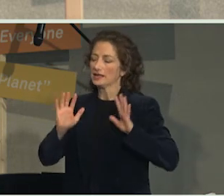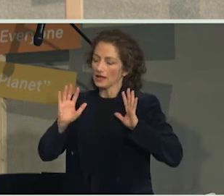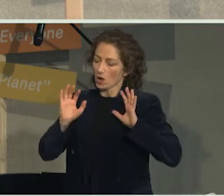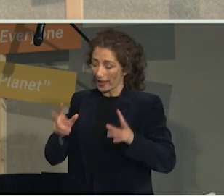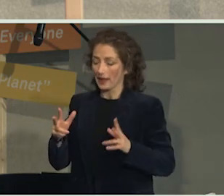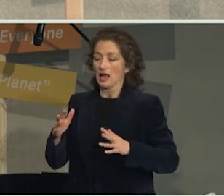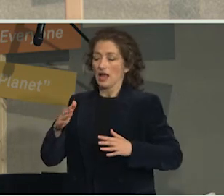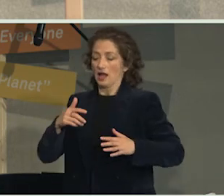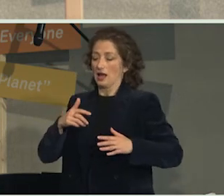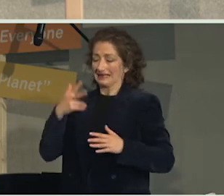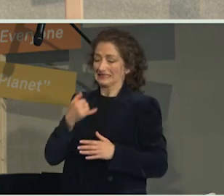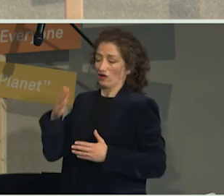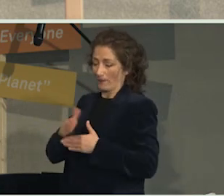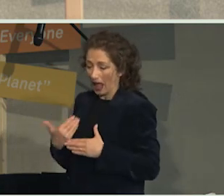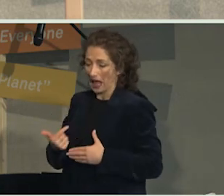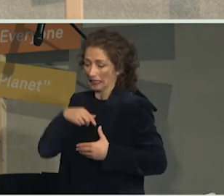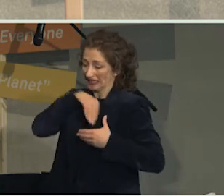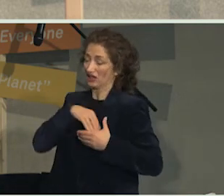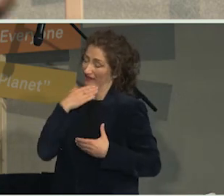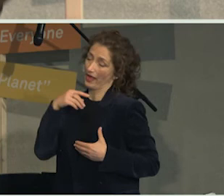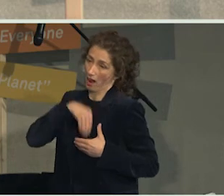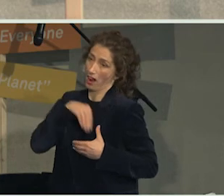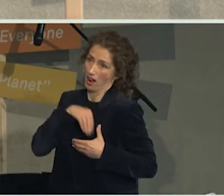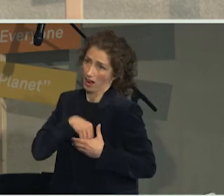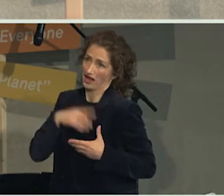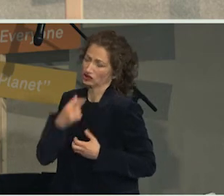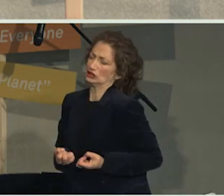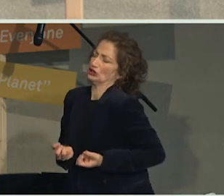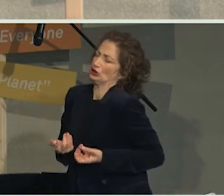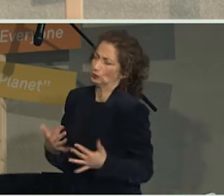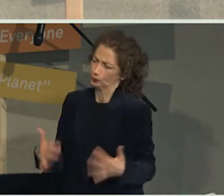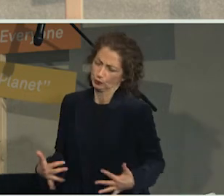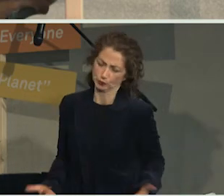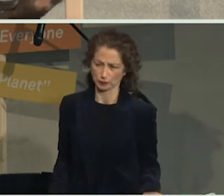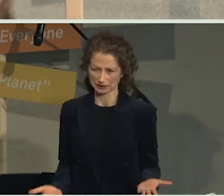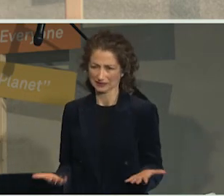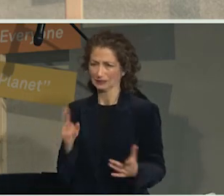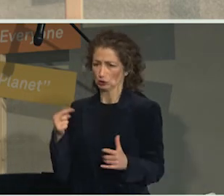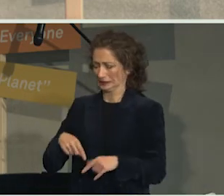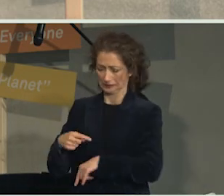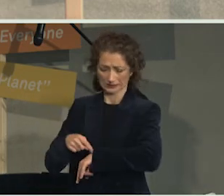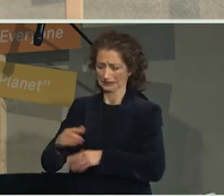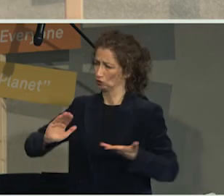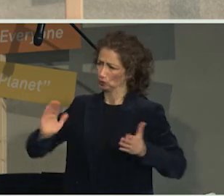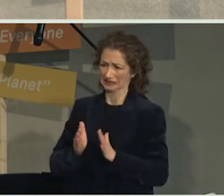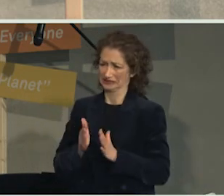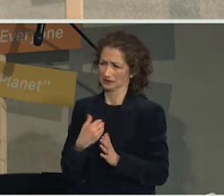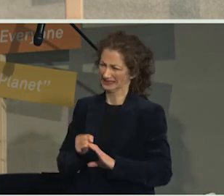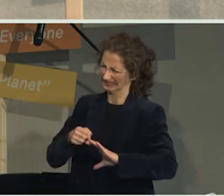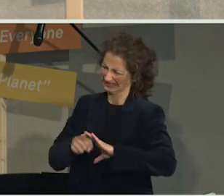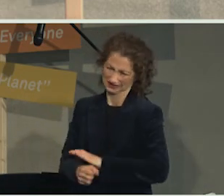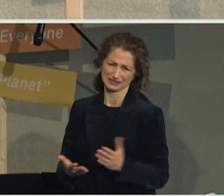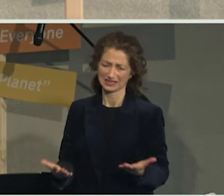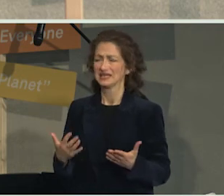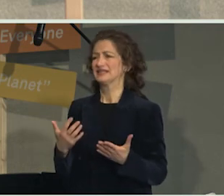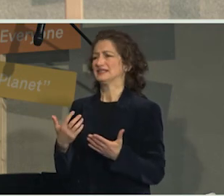in my heart to share in the time I have, and more has been loaded into my heart since I've been here. And I do want